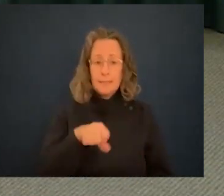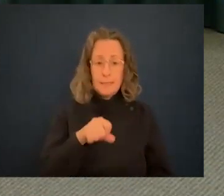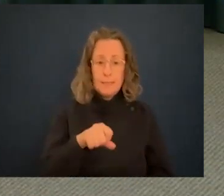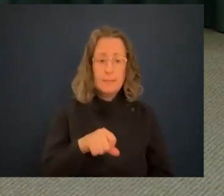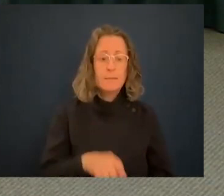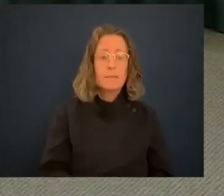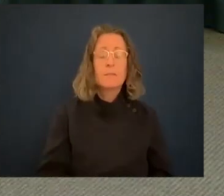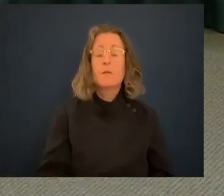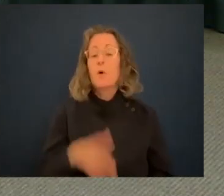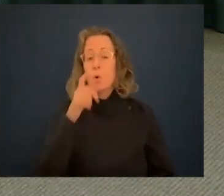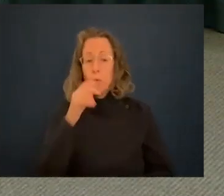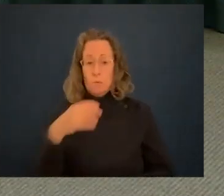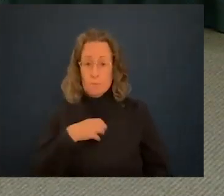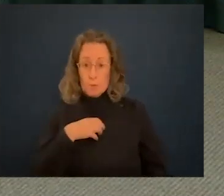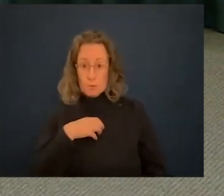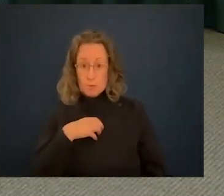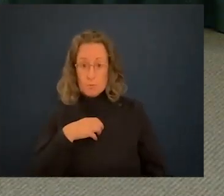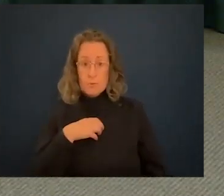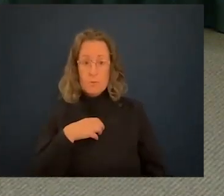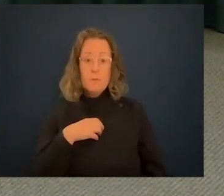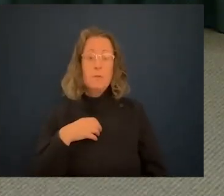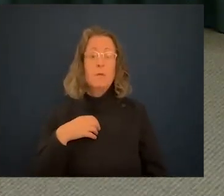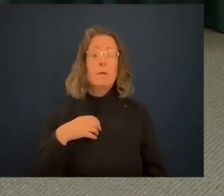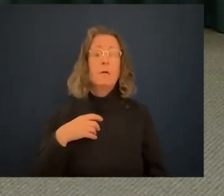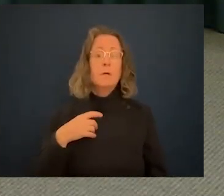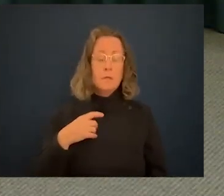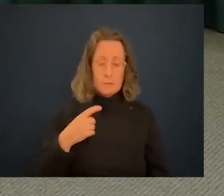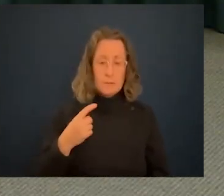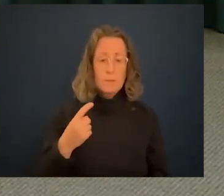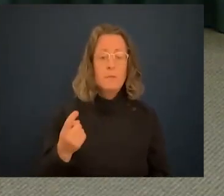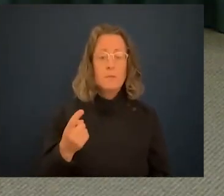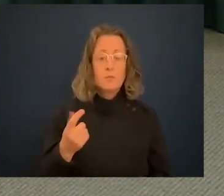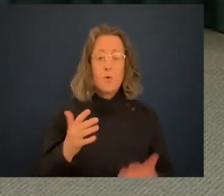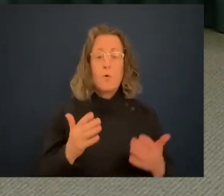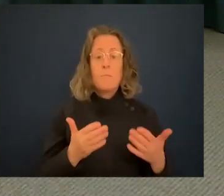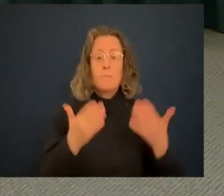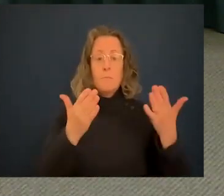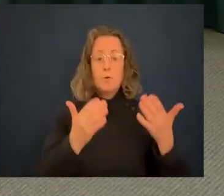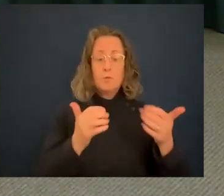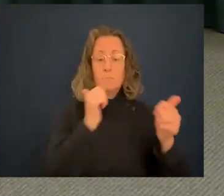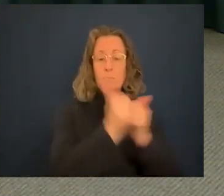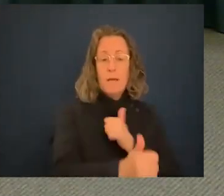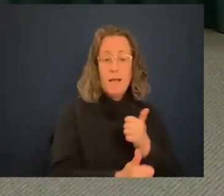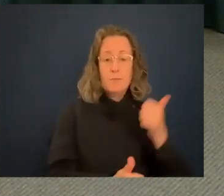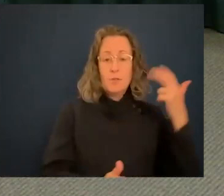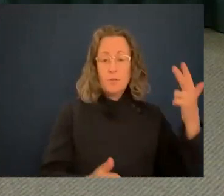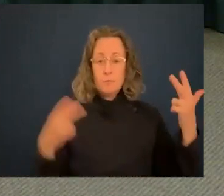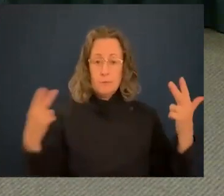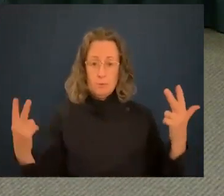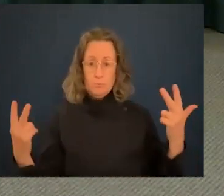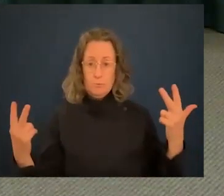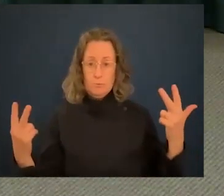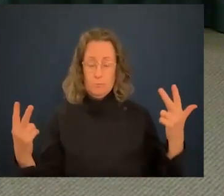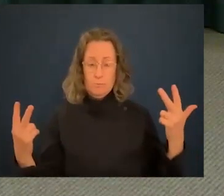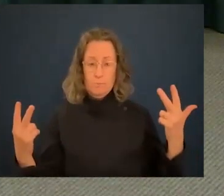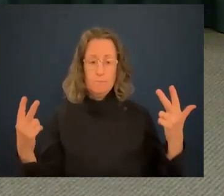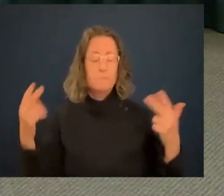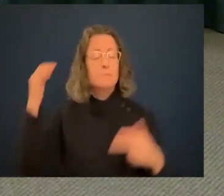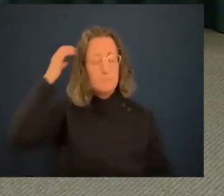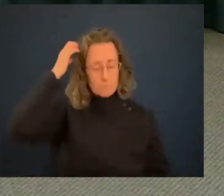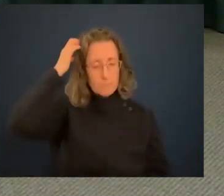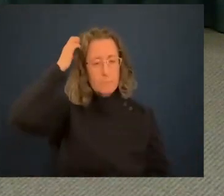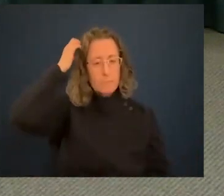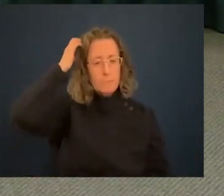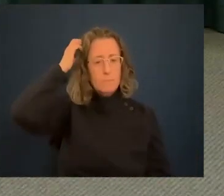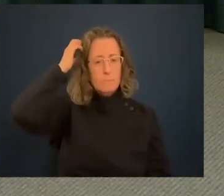right all right all those opposed nay um so that carries three two uh and we'll